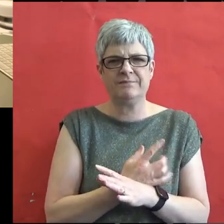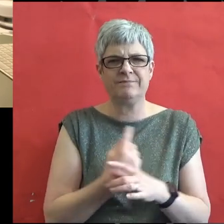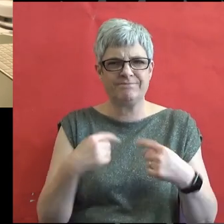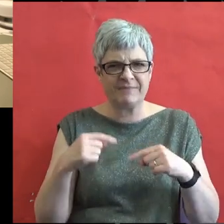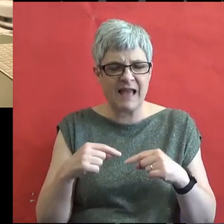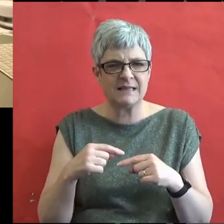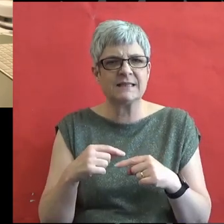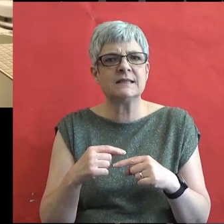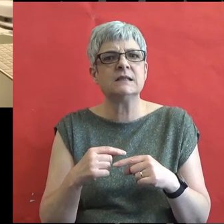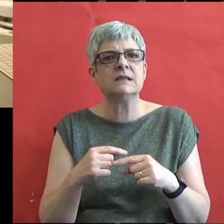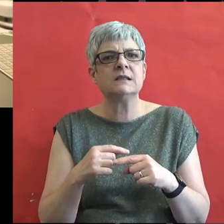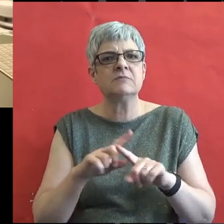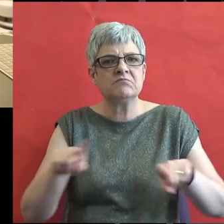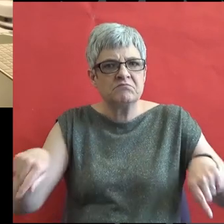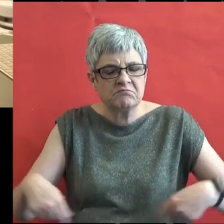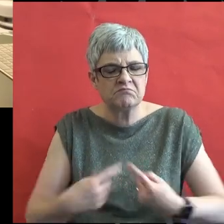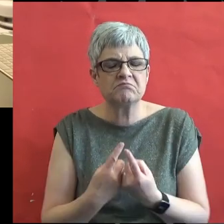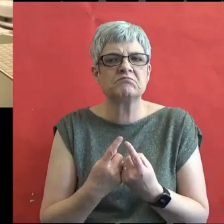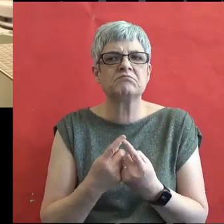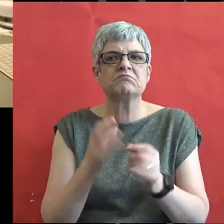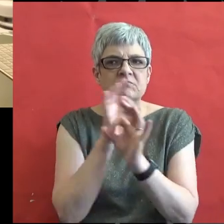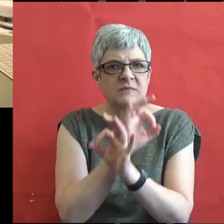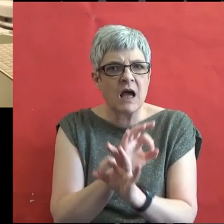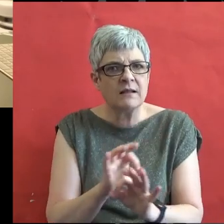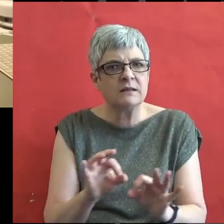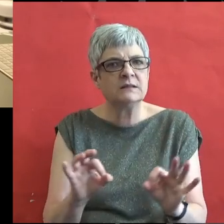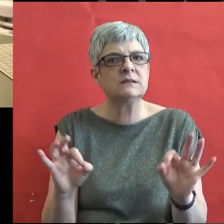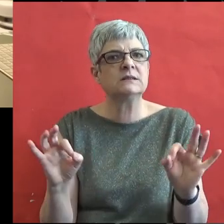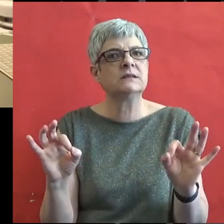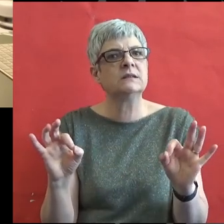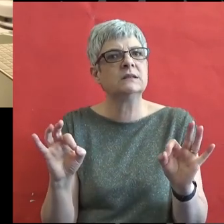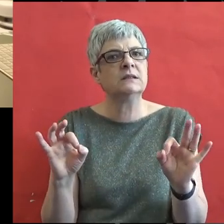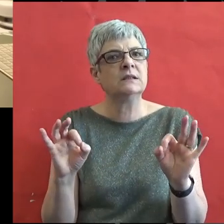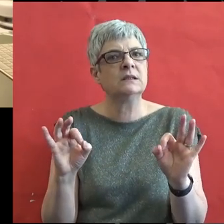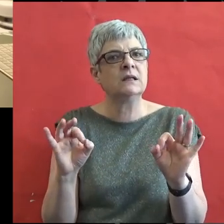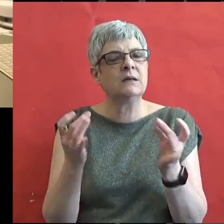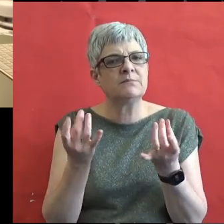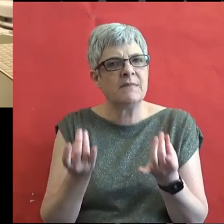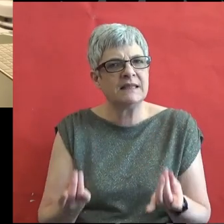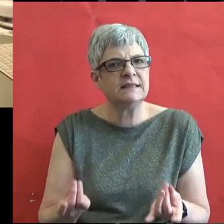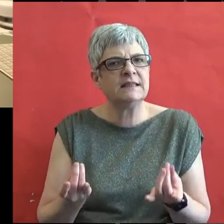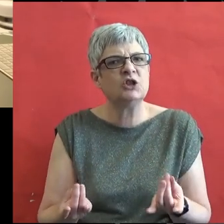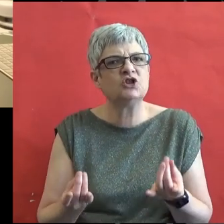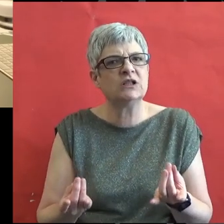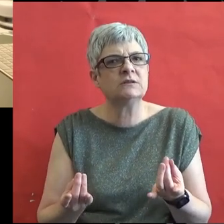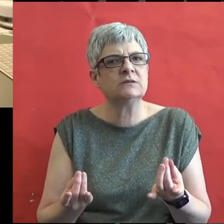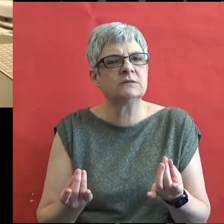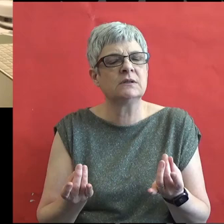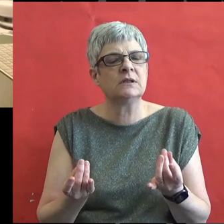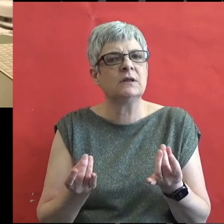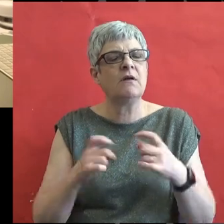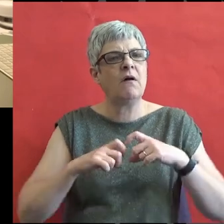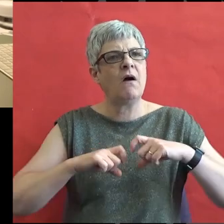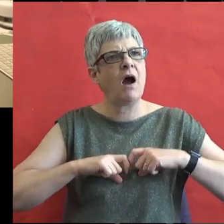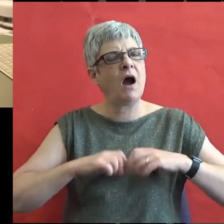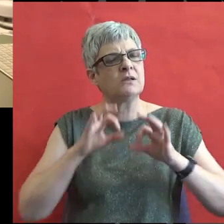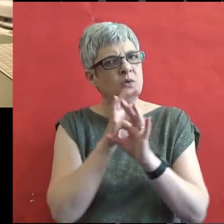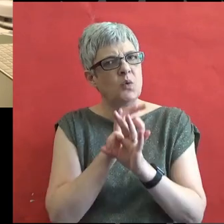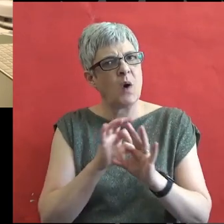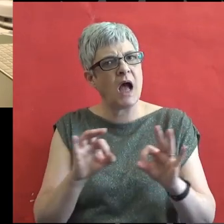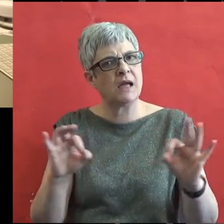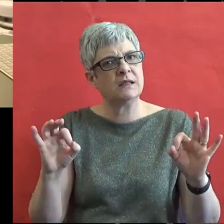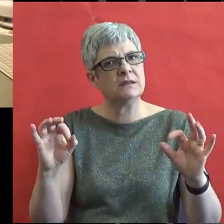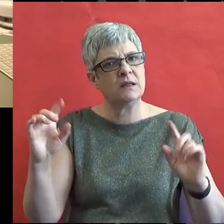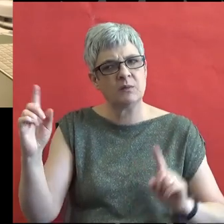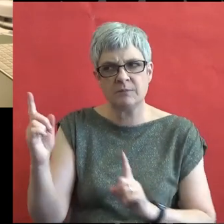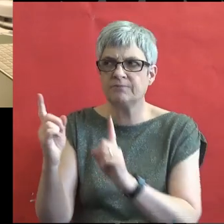us take a moment in silence and in meditation, quieting our hearts as we draw close to God